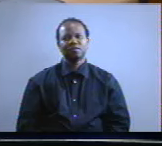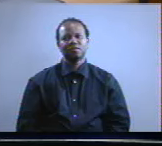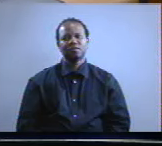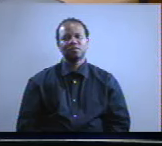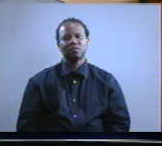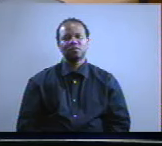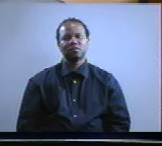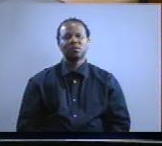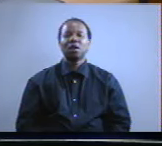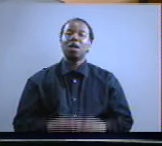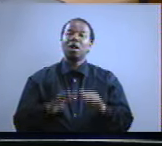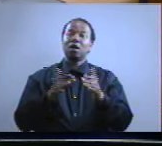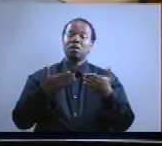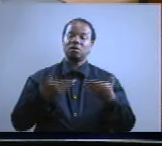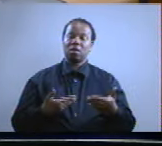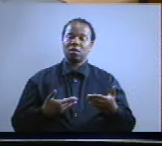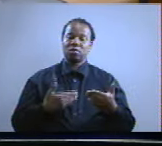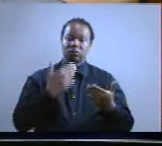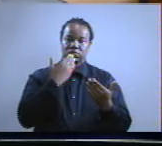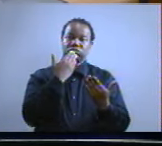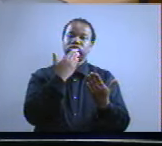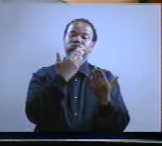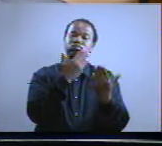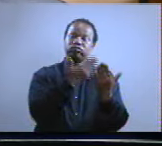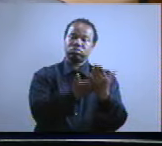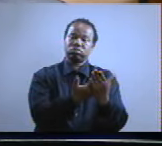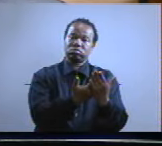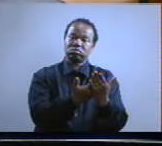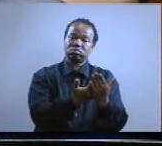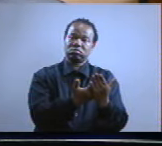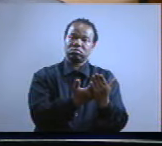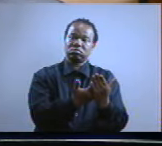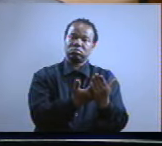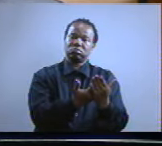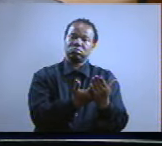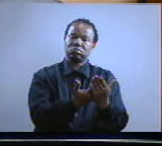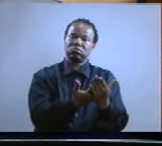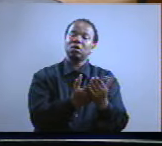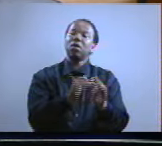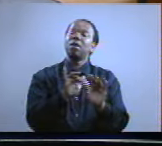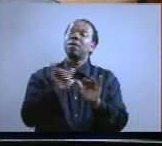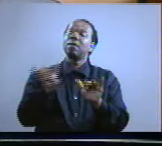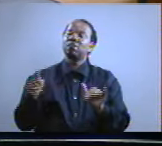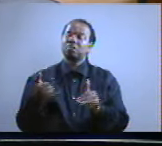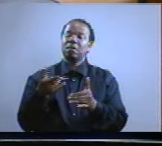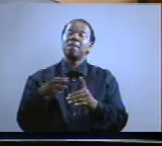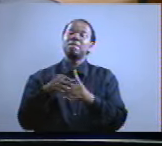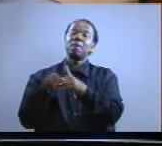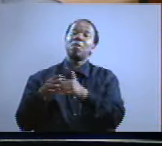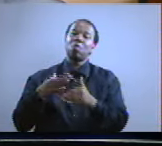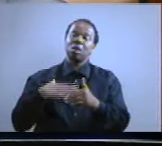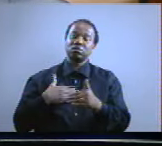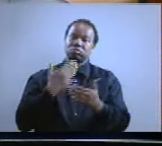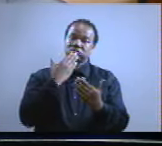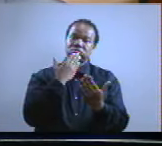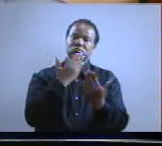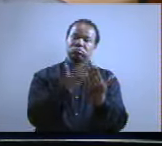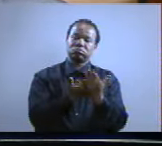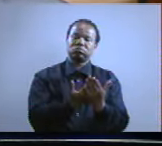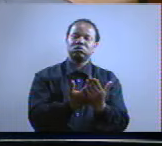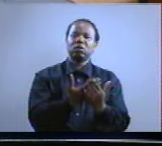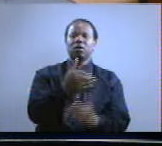We now come to notice of motion. Does any member wish to give a notice of a motion? The